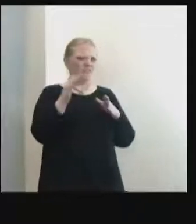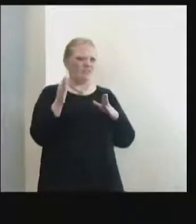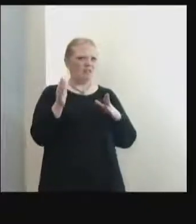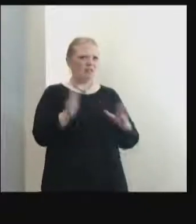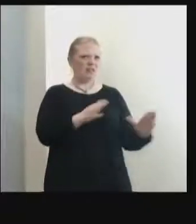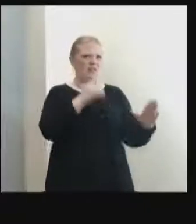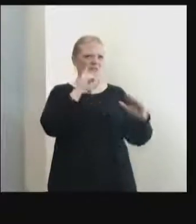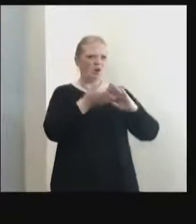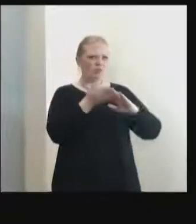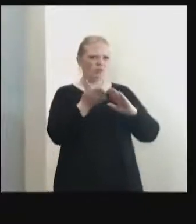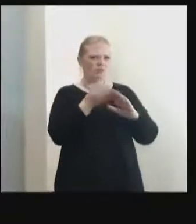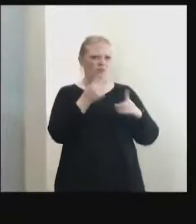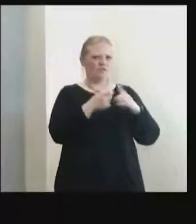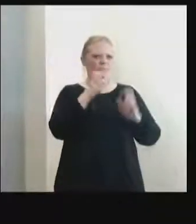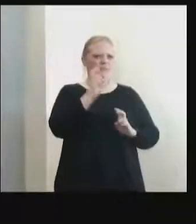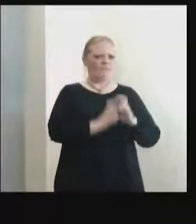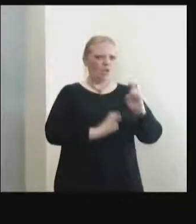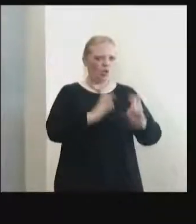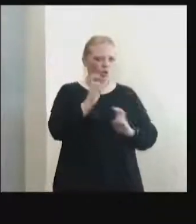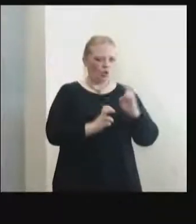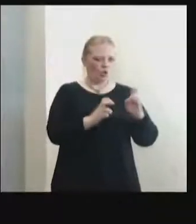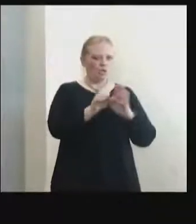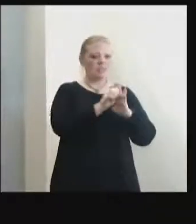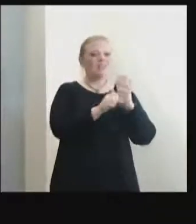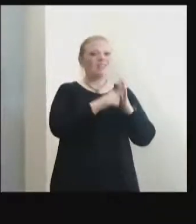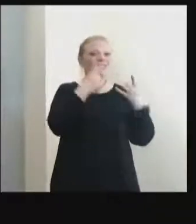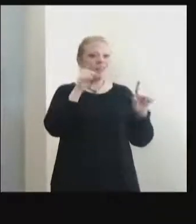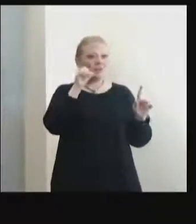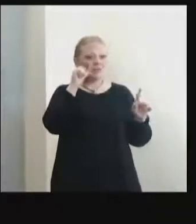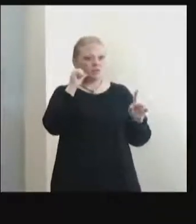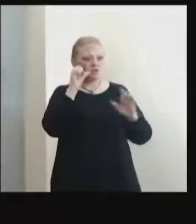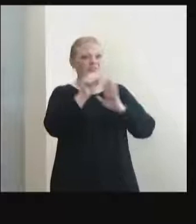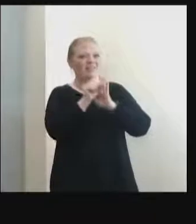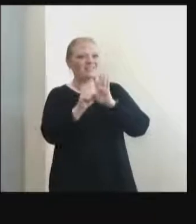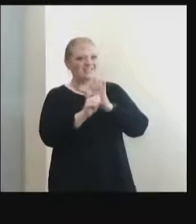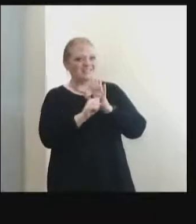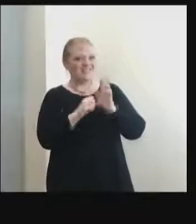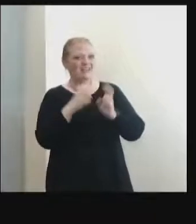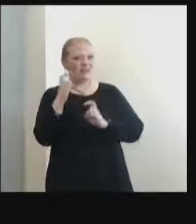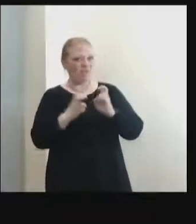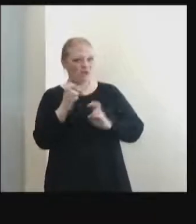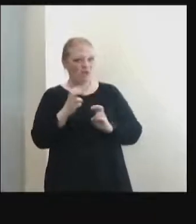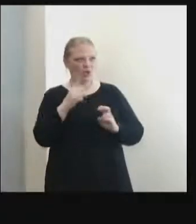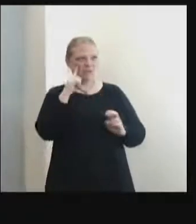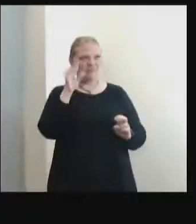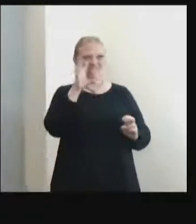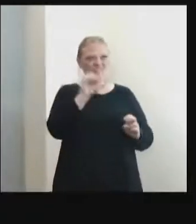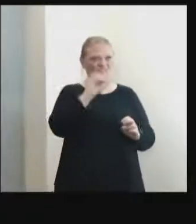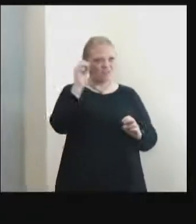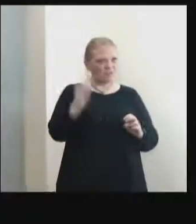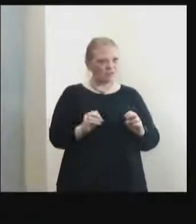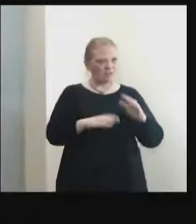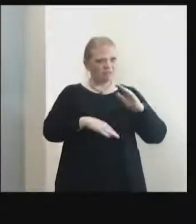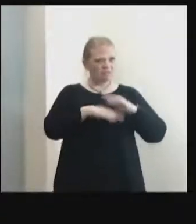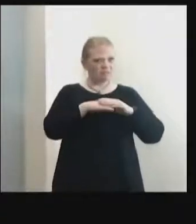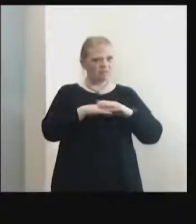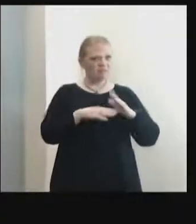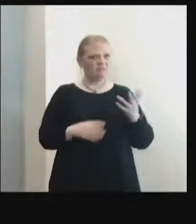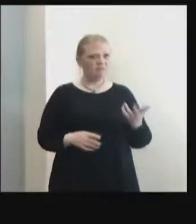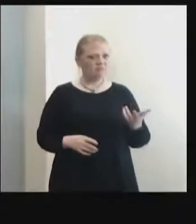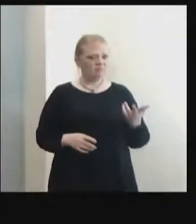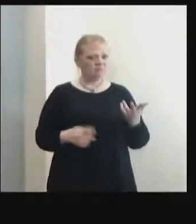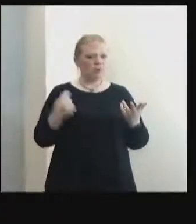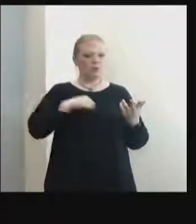of operations from the fair. We do know the state announced yesterday the state fair will be operating, I believe, at 50% capacity.